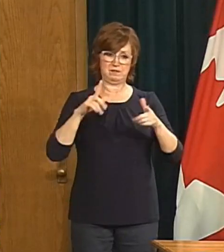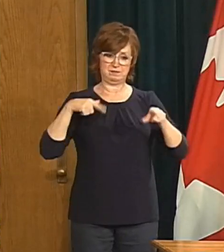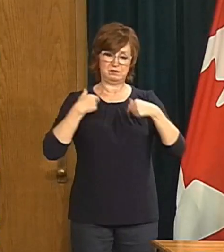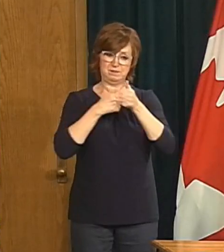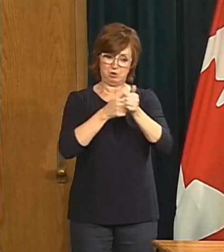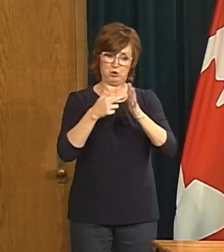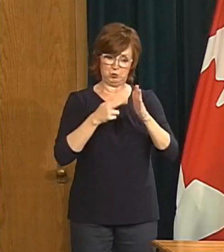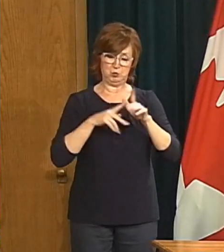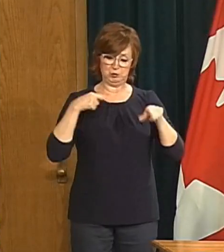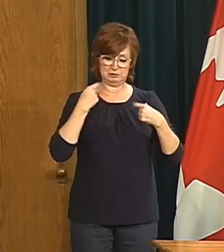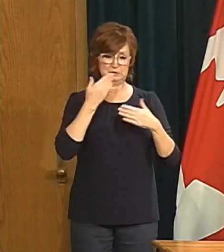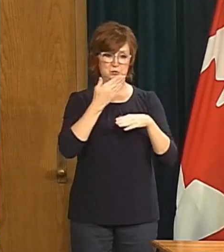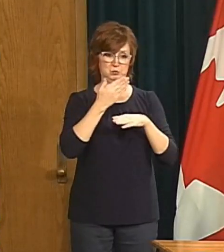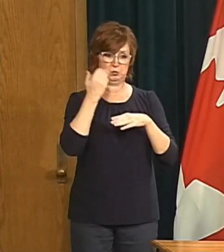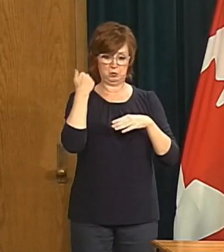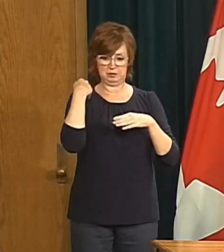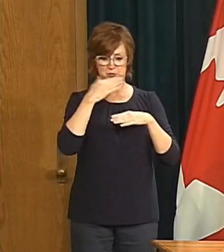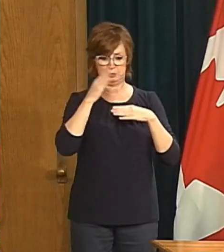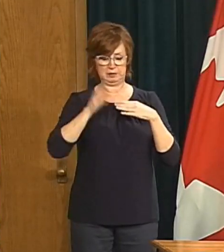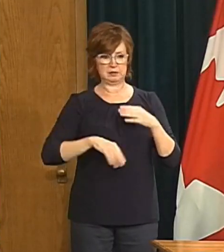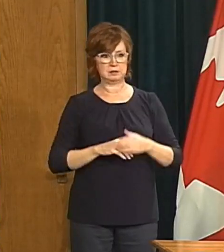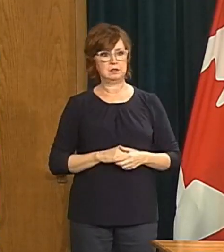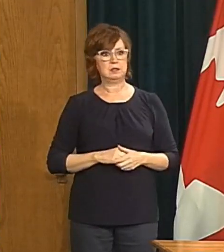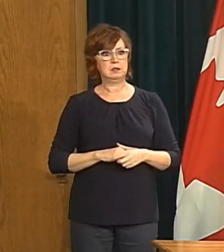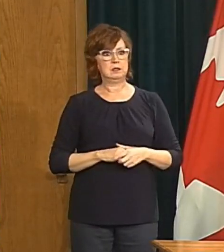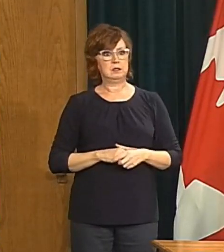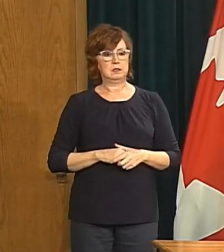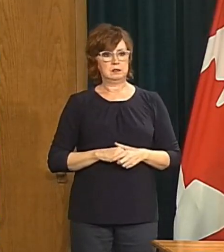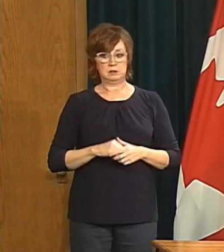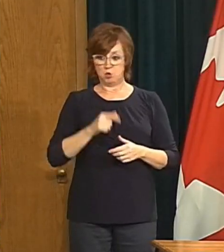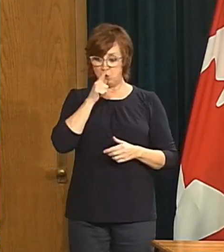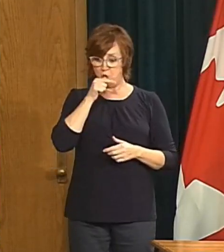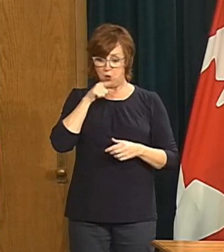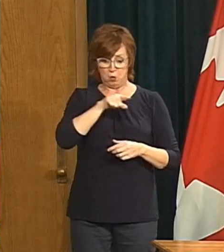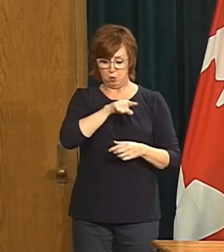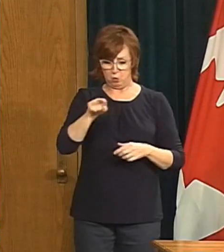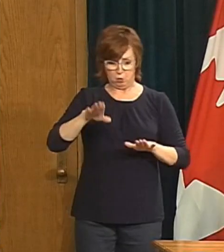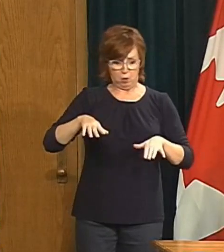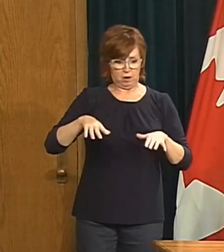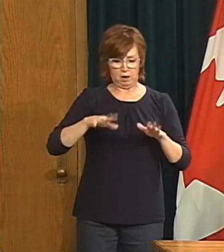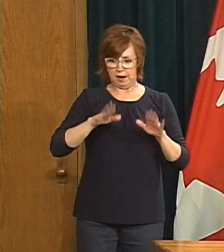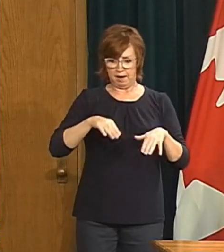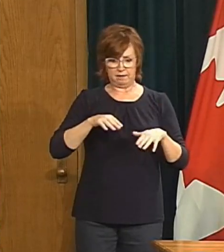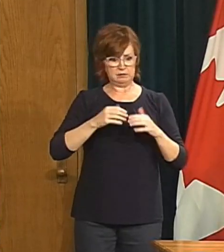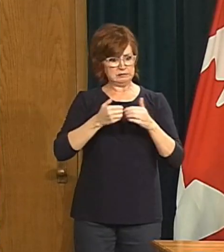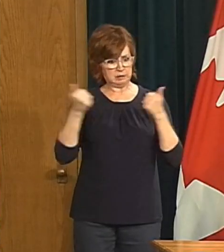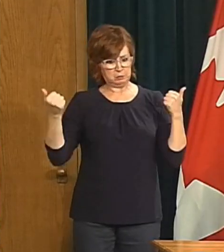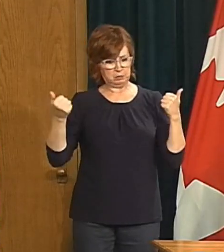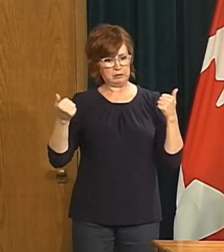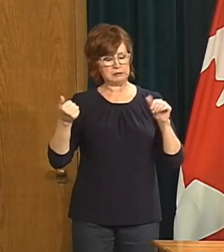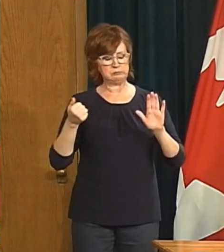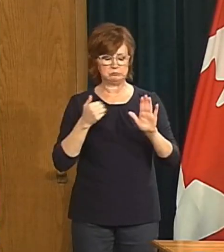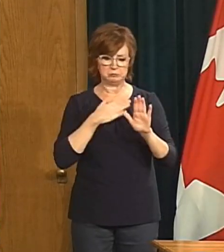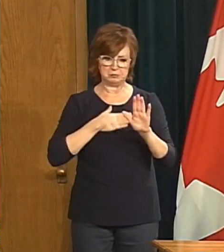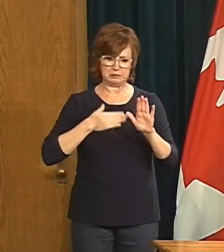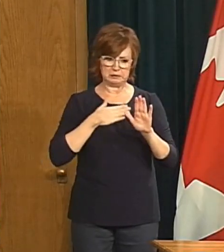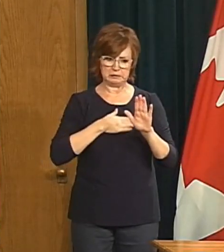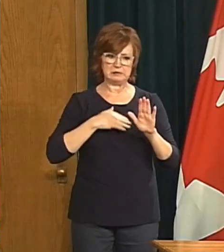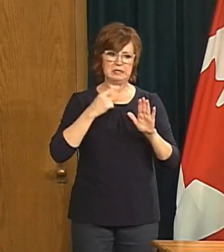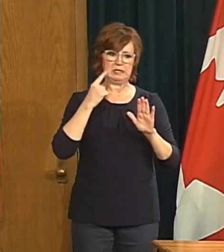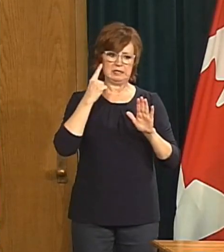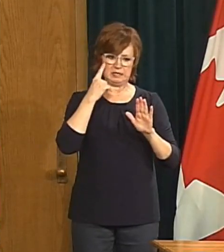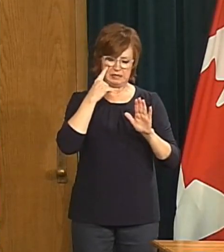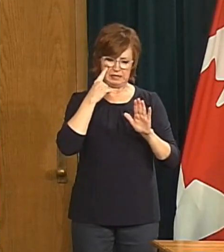to. For those that are not, I would ask them to pause and give second thought, as it may not be